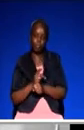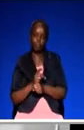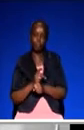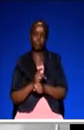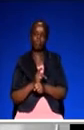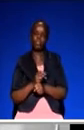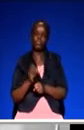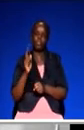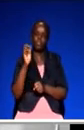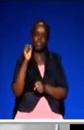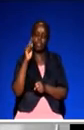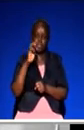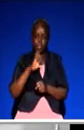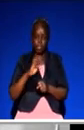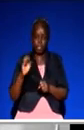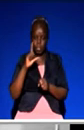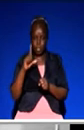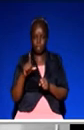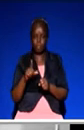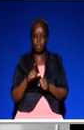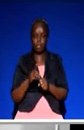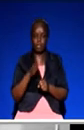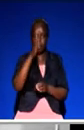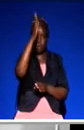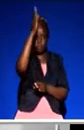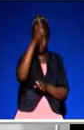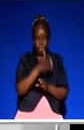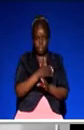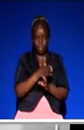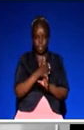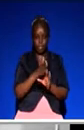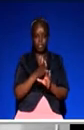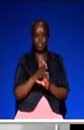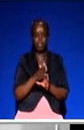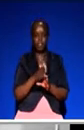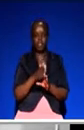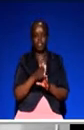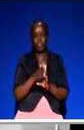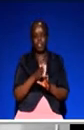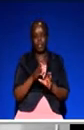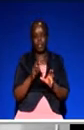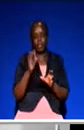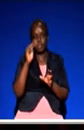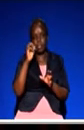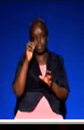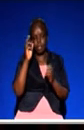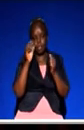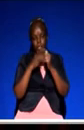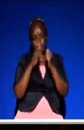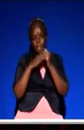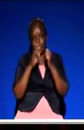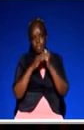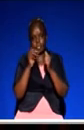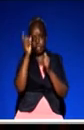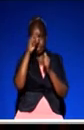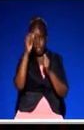the steel bar at vertically at 90 degrees to the horizontal as you do what? As you hammer,